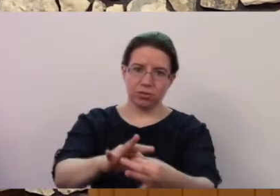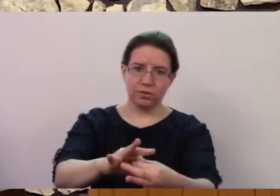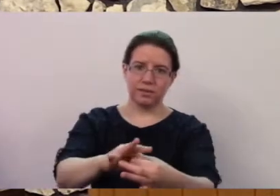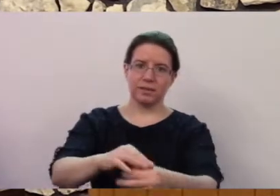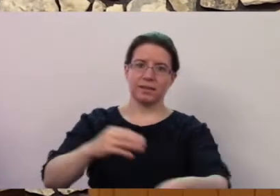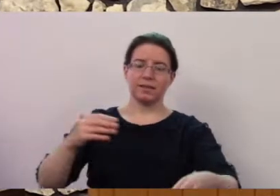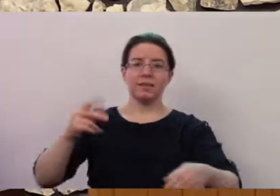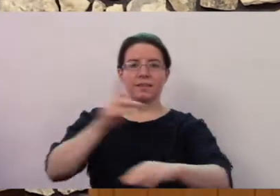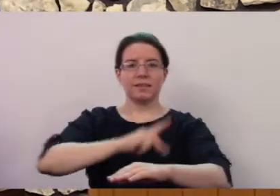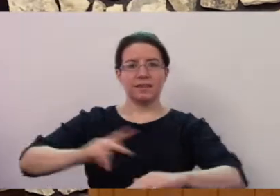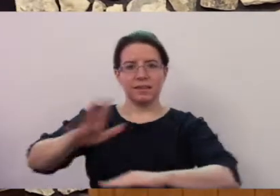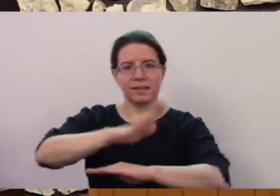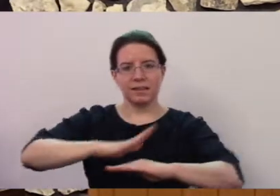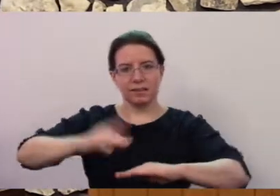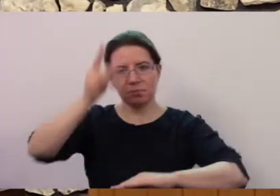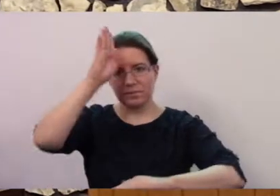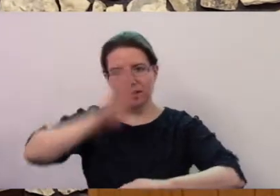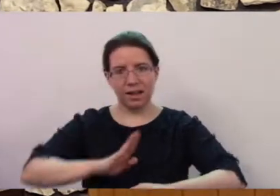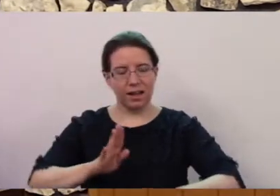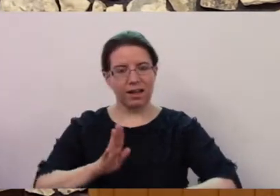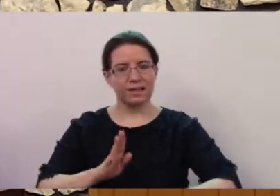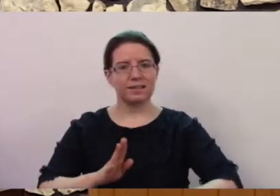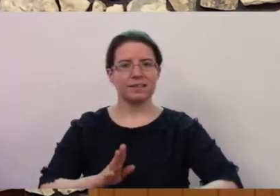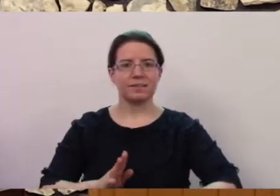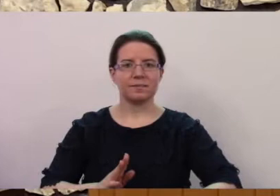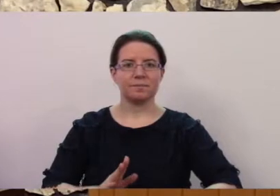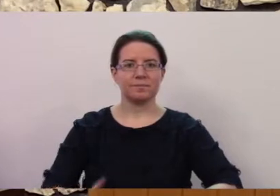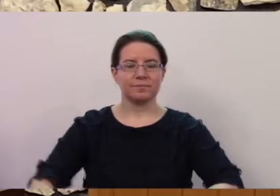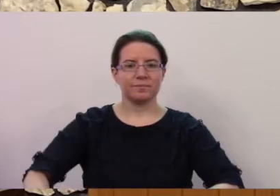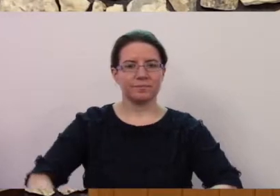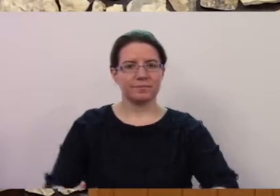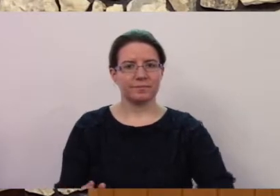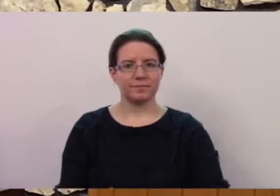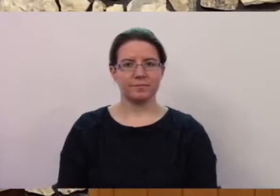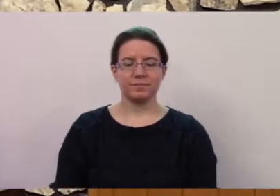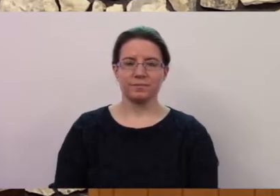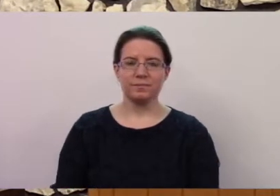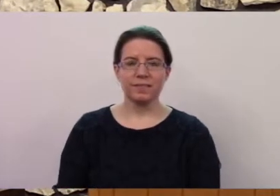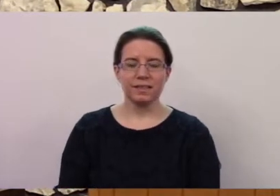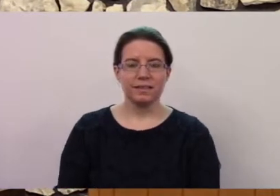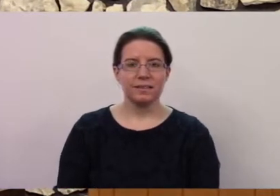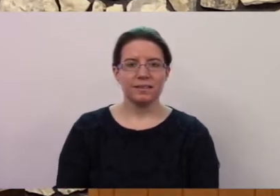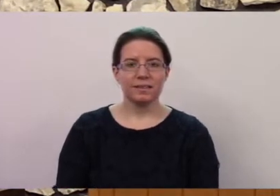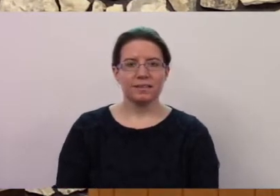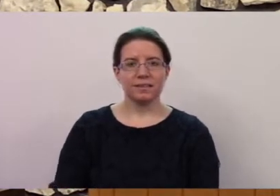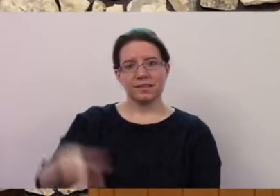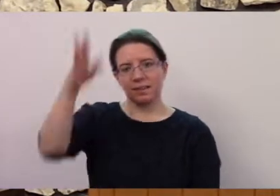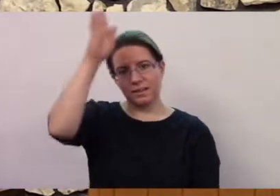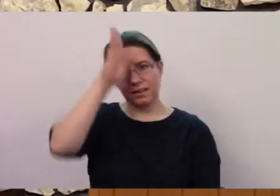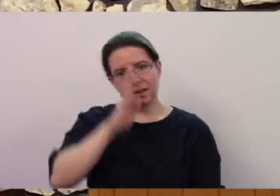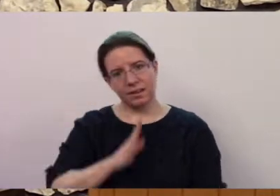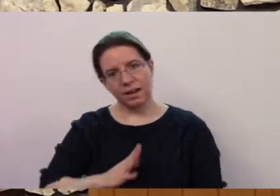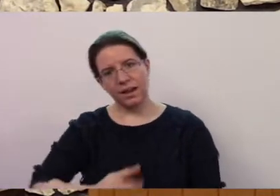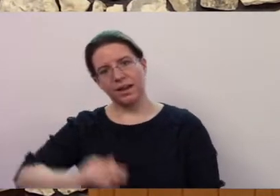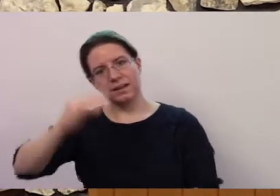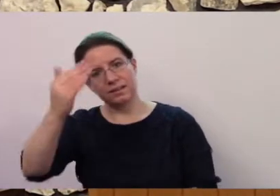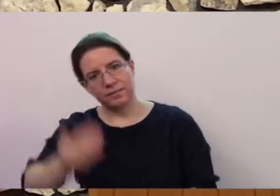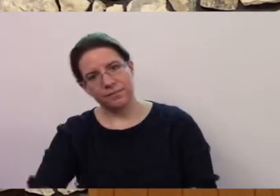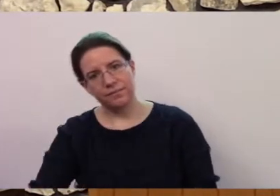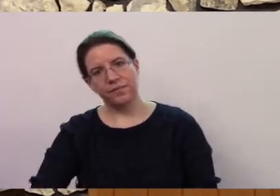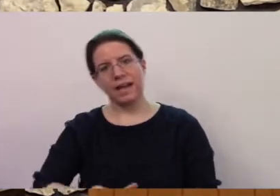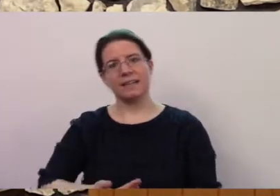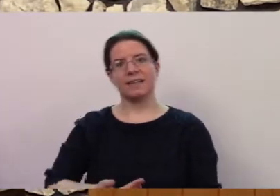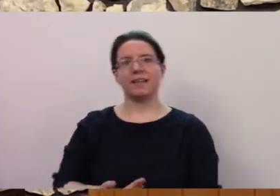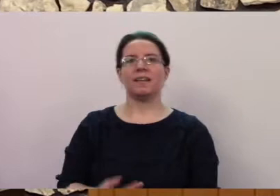kingdom. Praise God. Hallelujah. That's praise what I take away from that. Amen. It's all, you know, that God is inviting